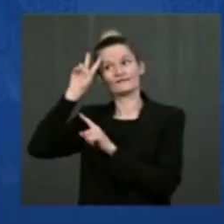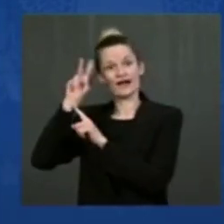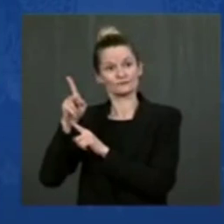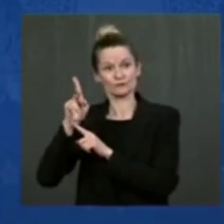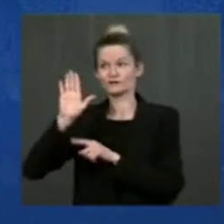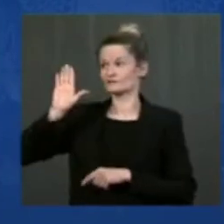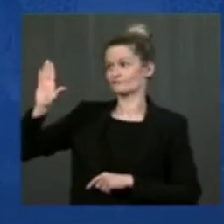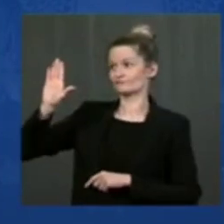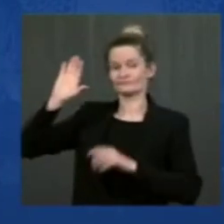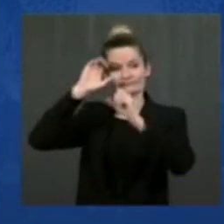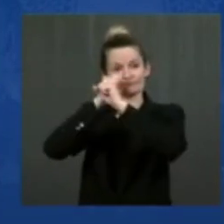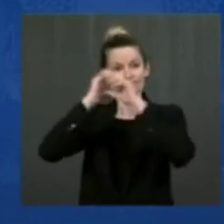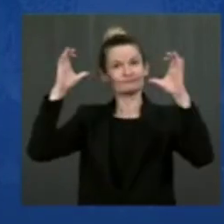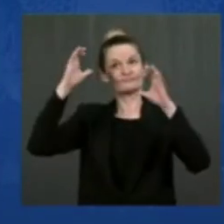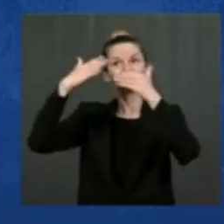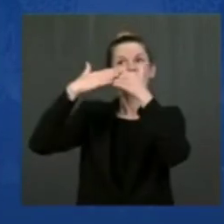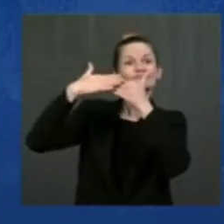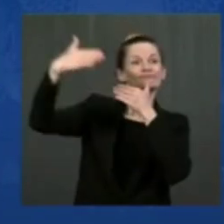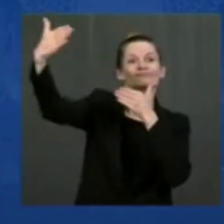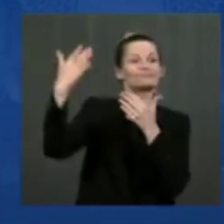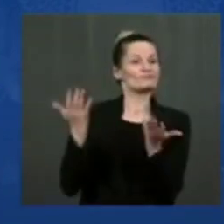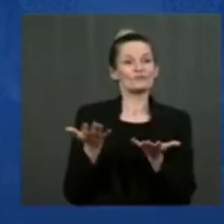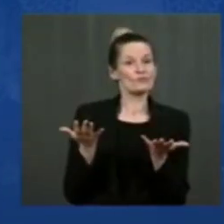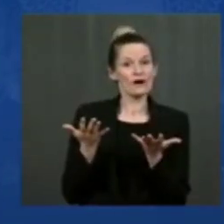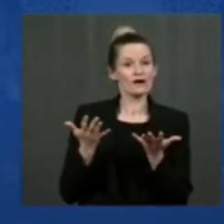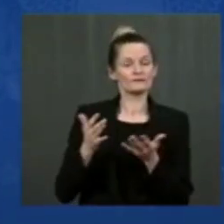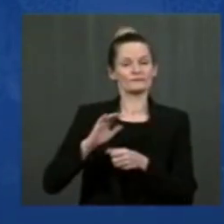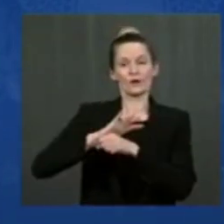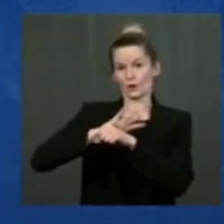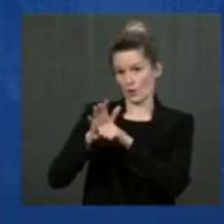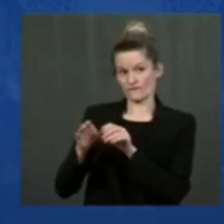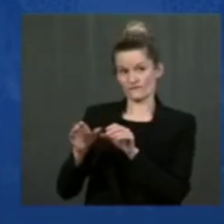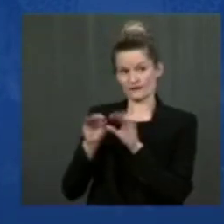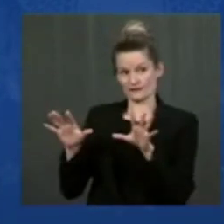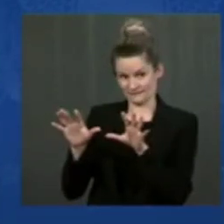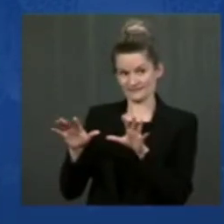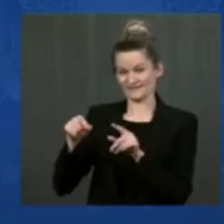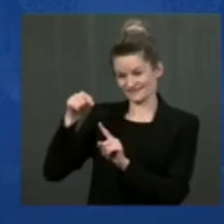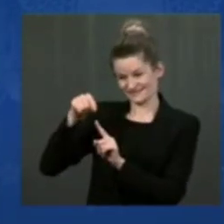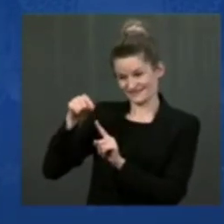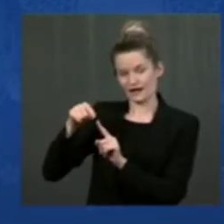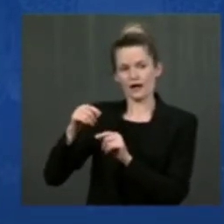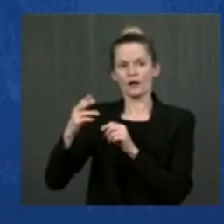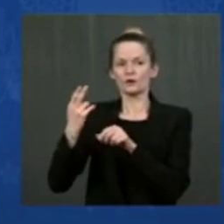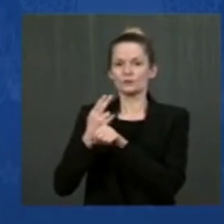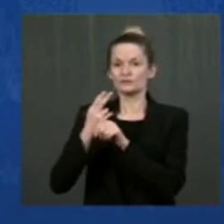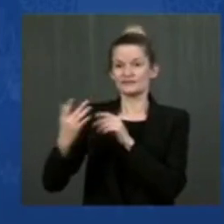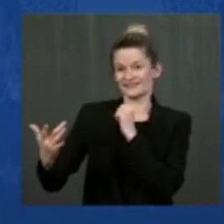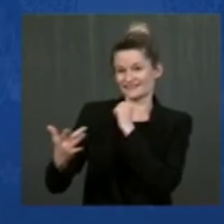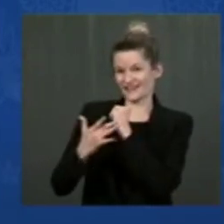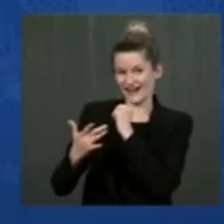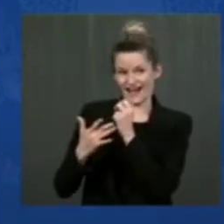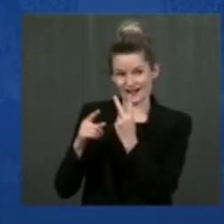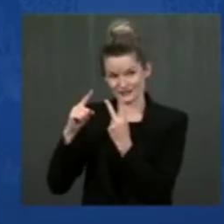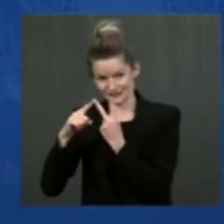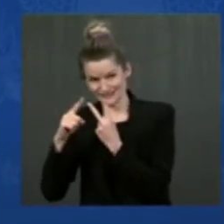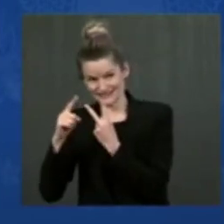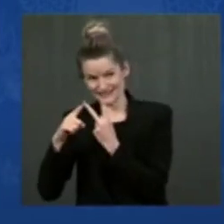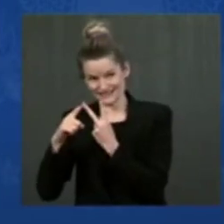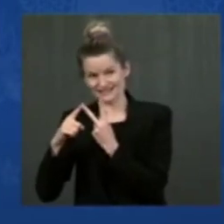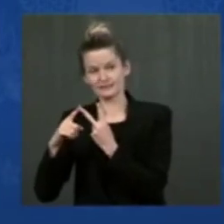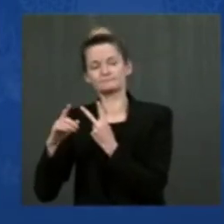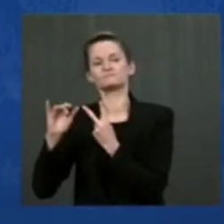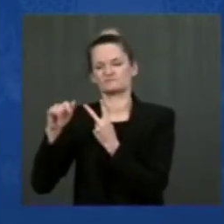crisis, technology. All of it has radically changed our lives and work. We are not going back to how it